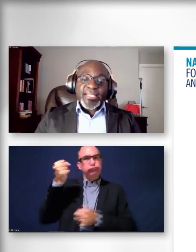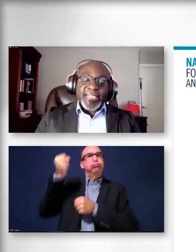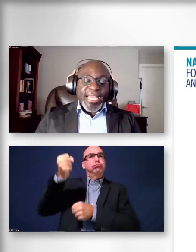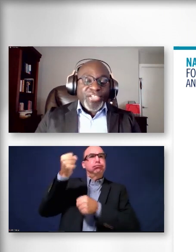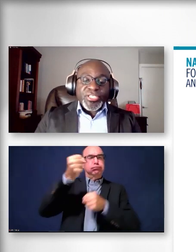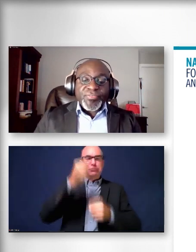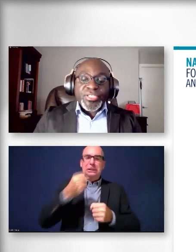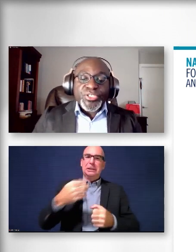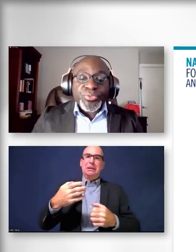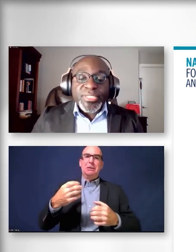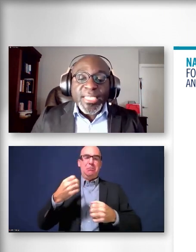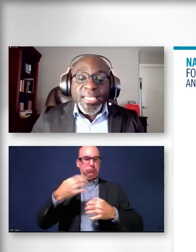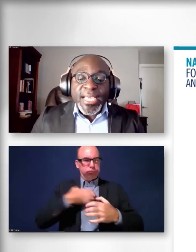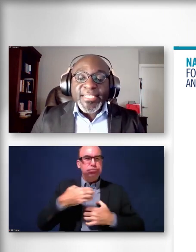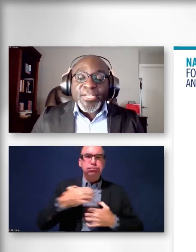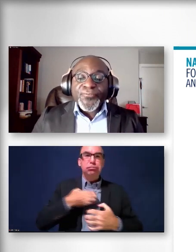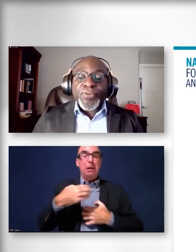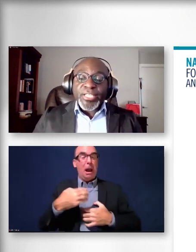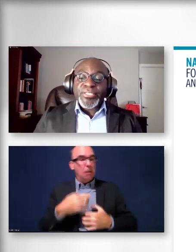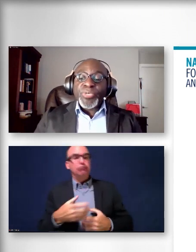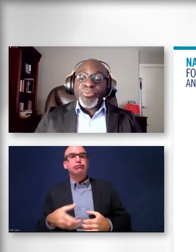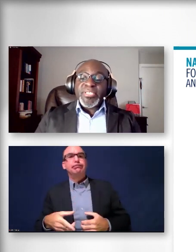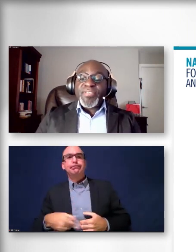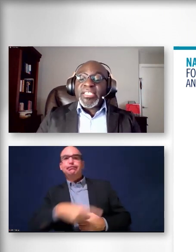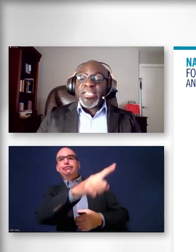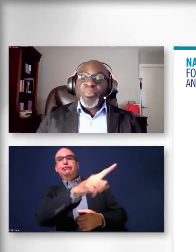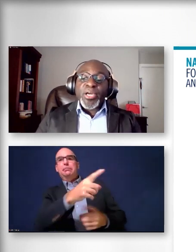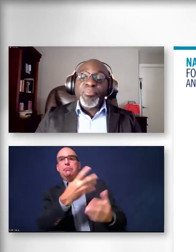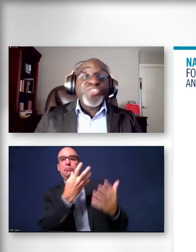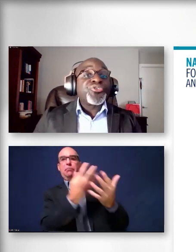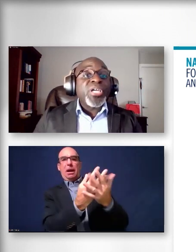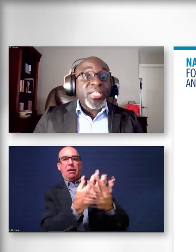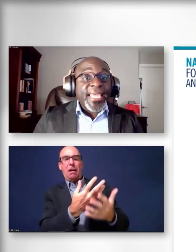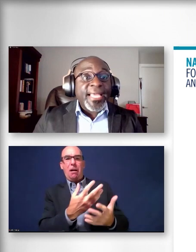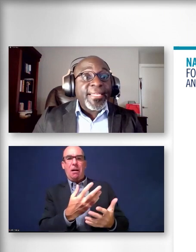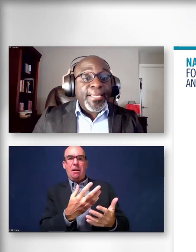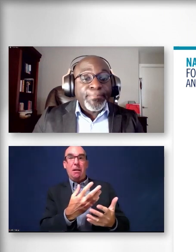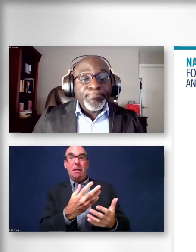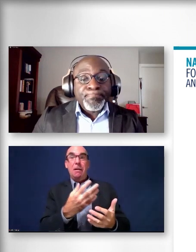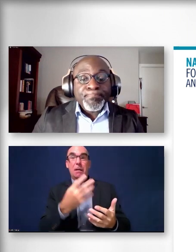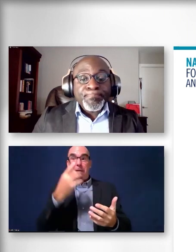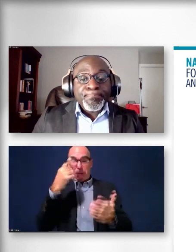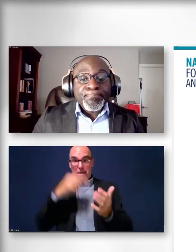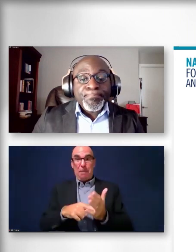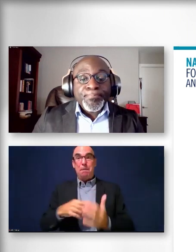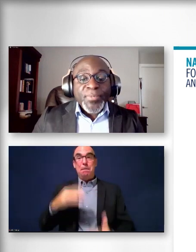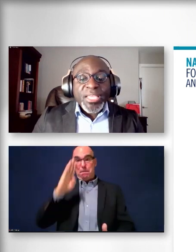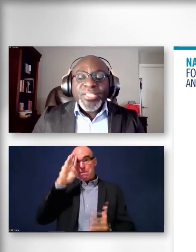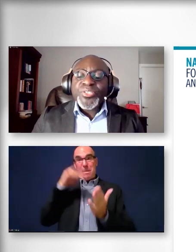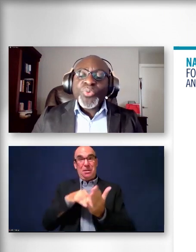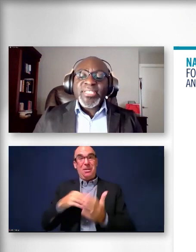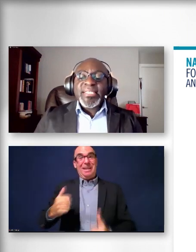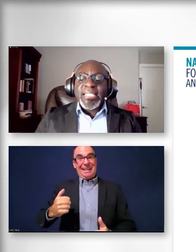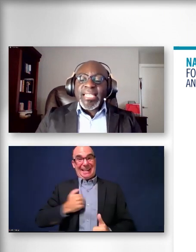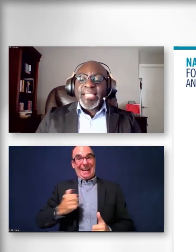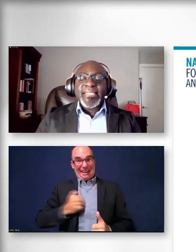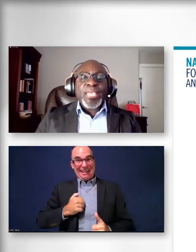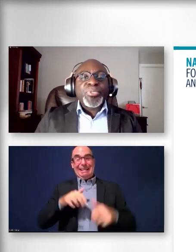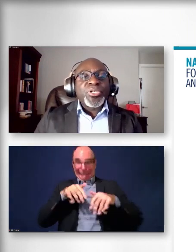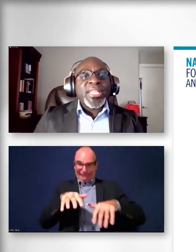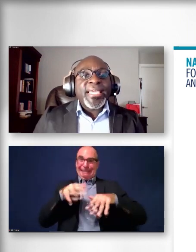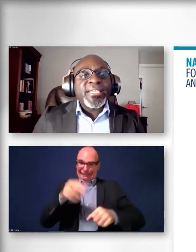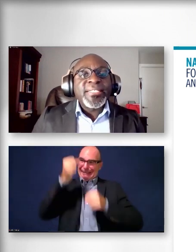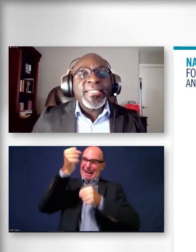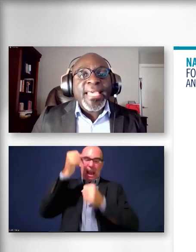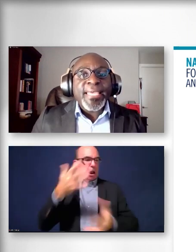that is, the actions of the students, as an affront when it was visited upon Montreal, Canada. So what does the landscape